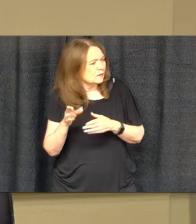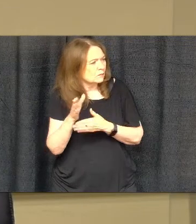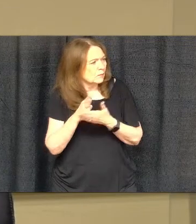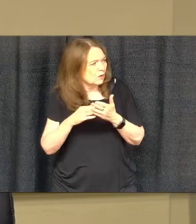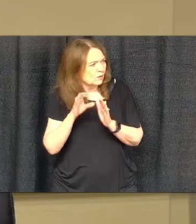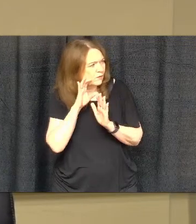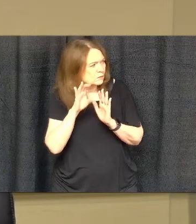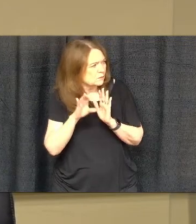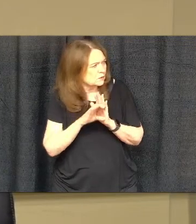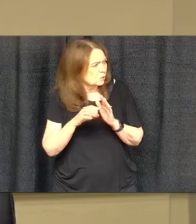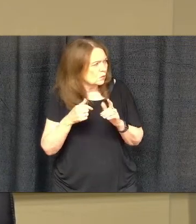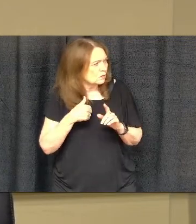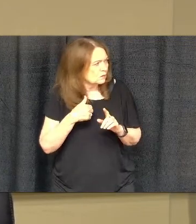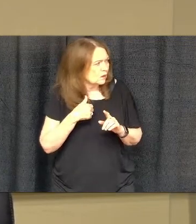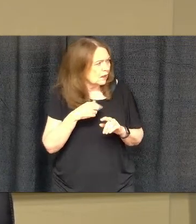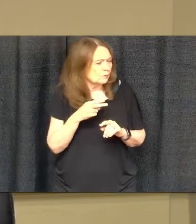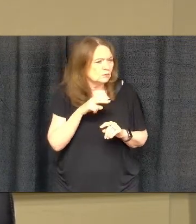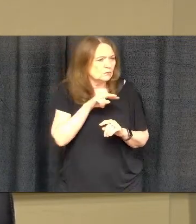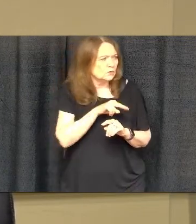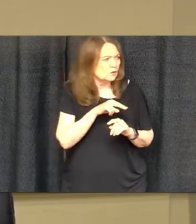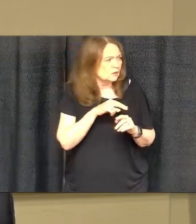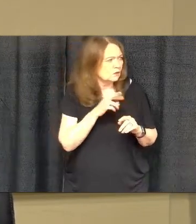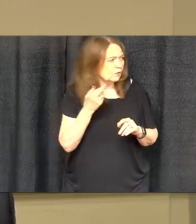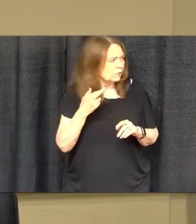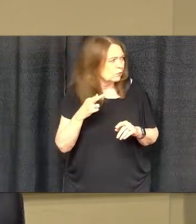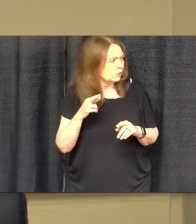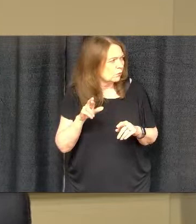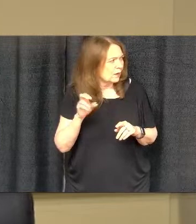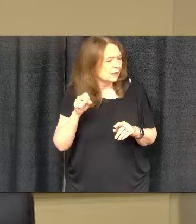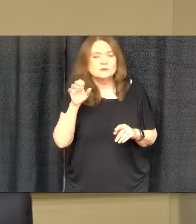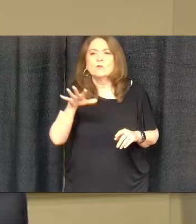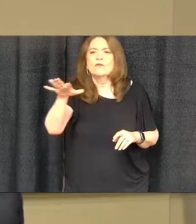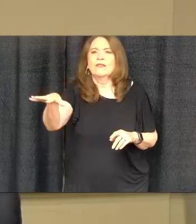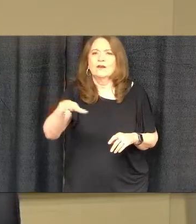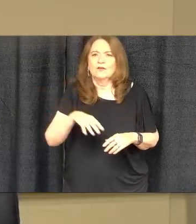Oh, I'm on the layout, but yes, over there. Okay.